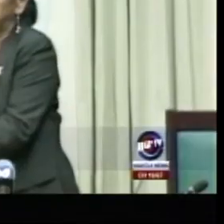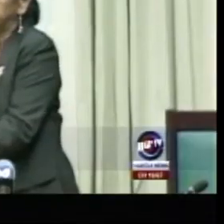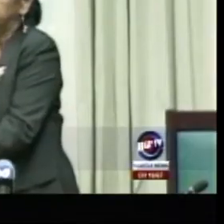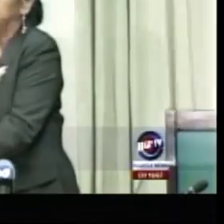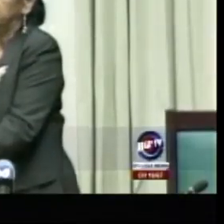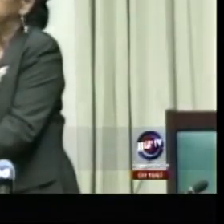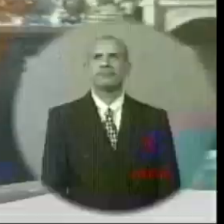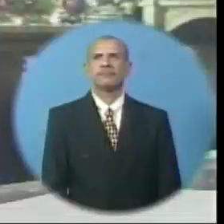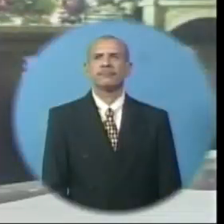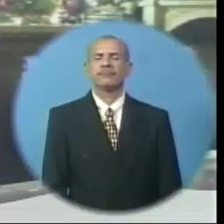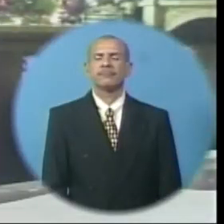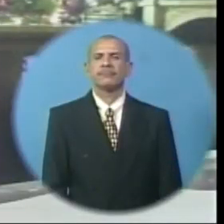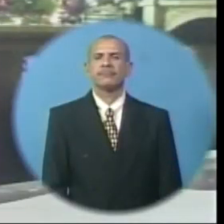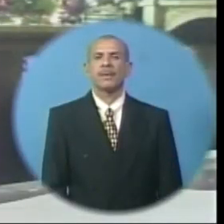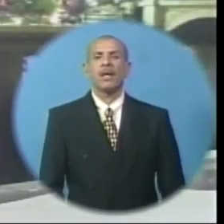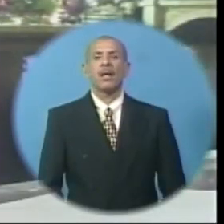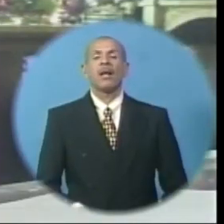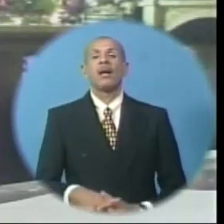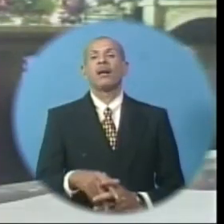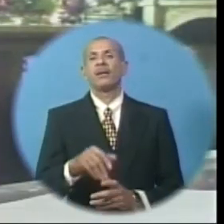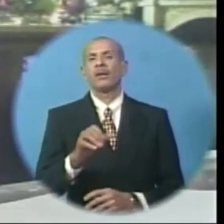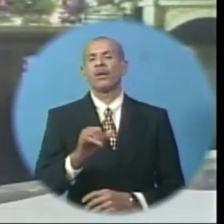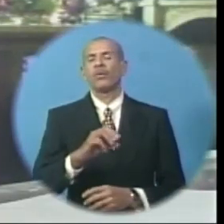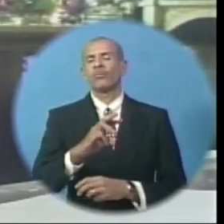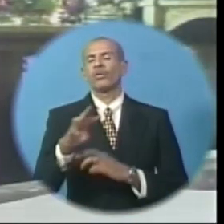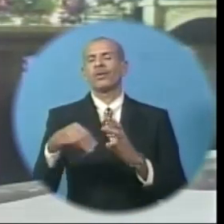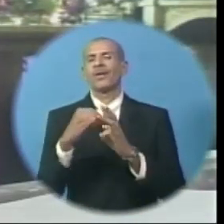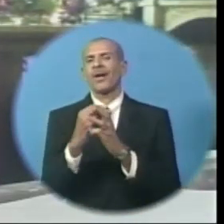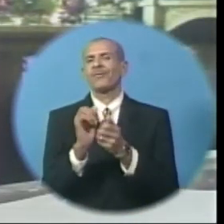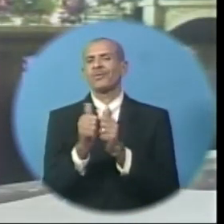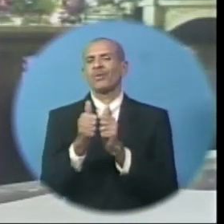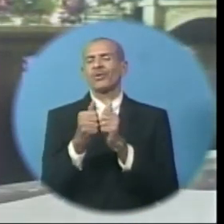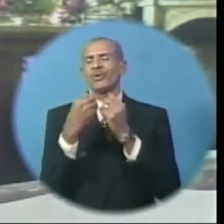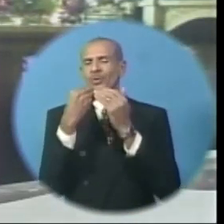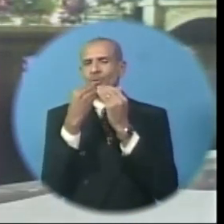report. We'll have a peek into the world of sports in just a